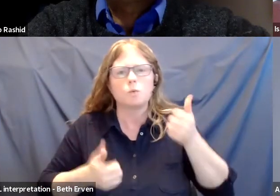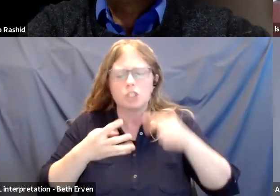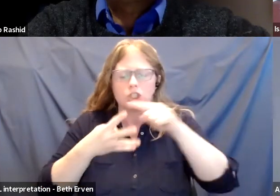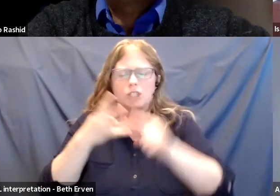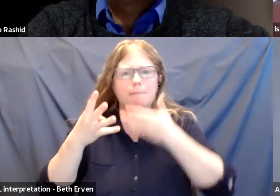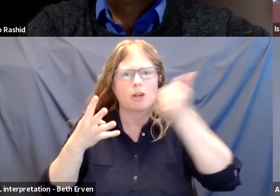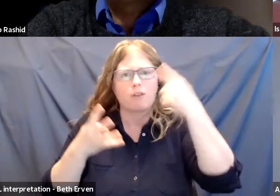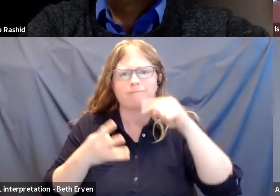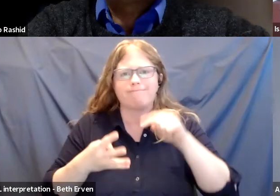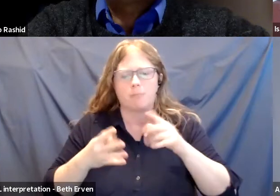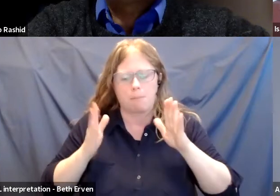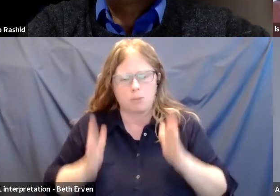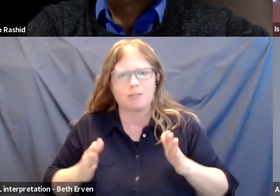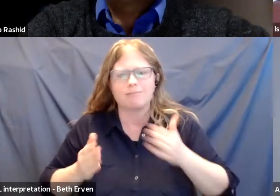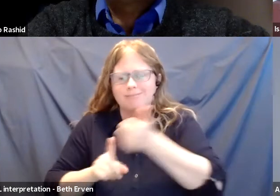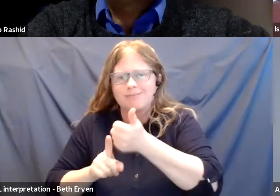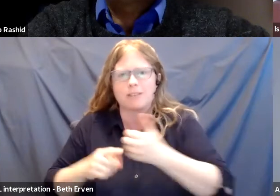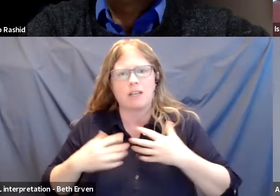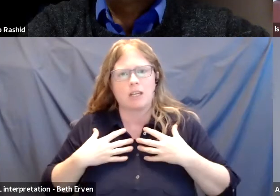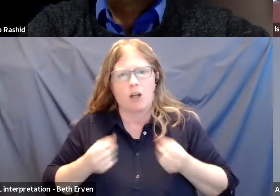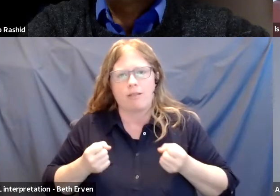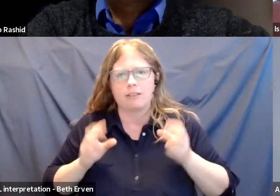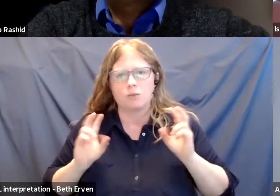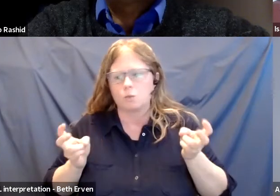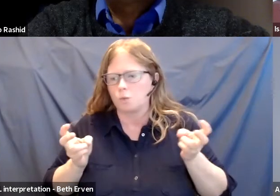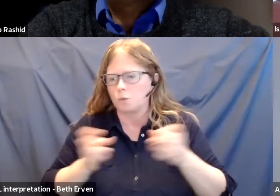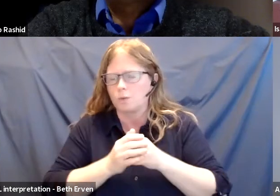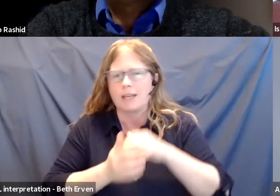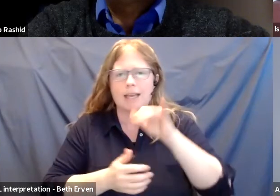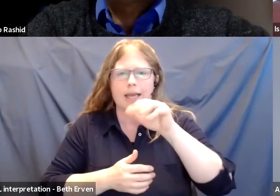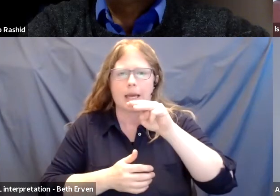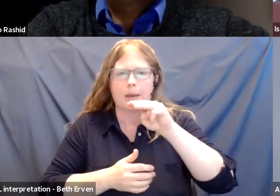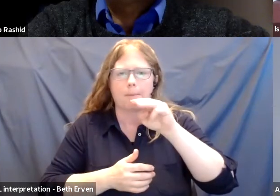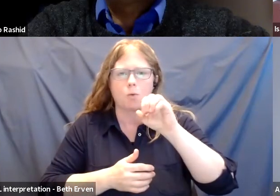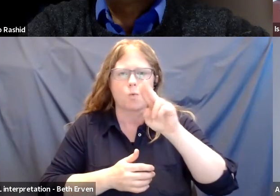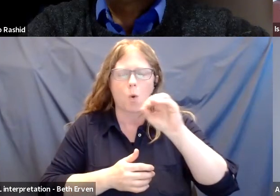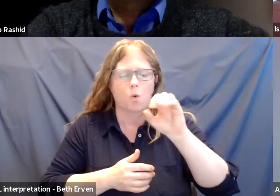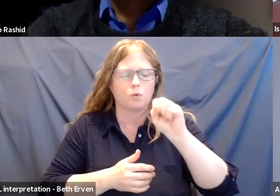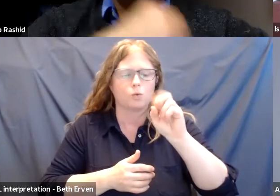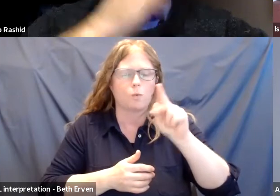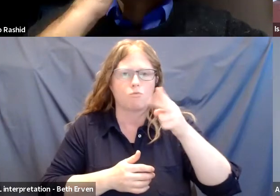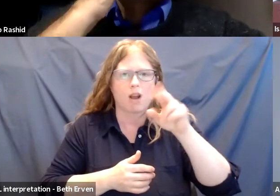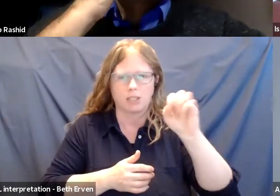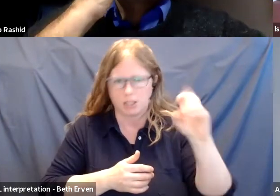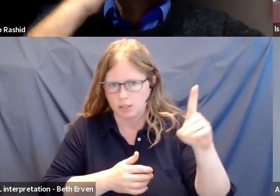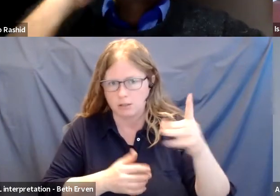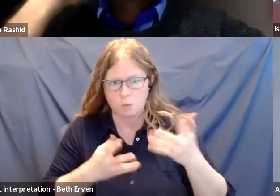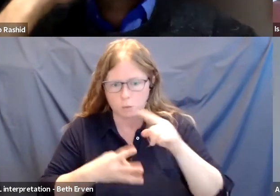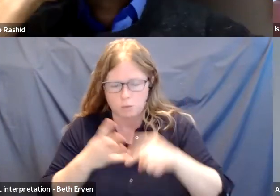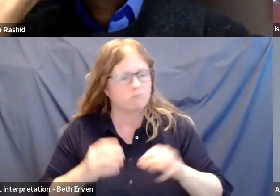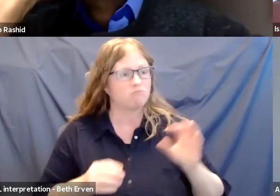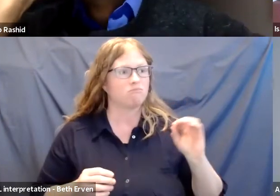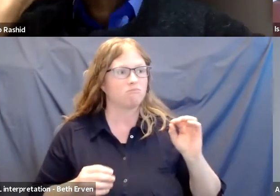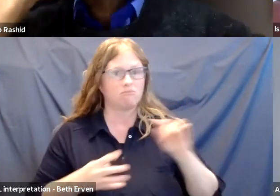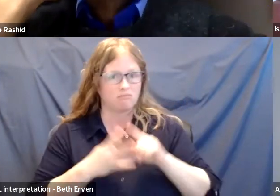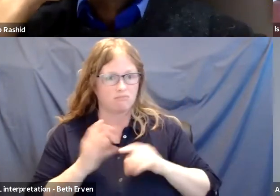No. For immunosuppressed? Mm-hmm. No, I don't. Meb, do you